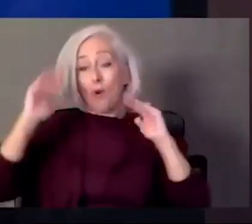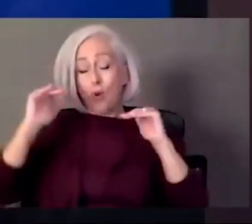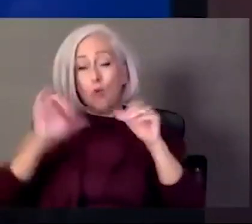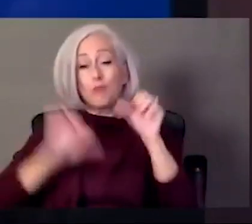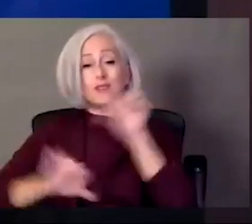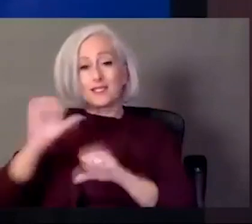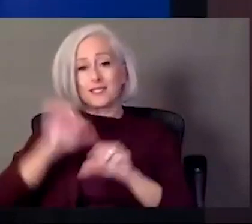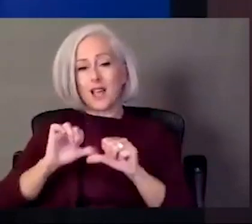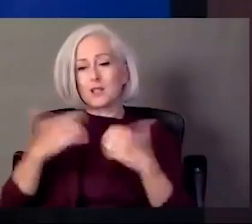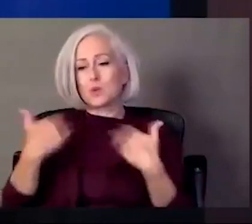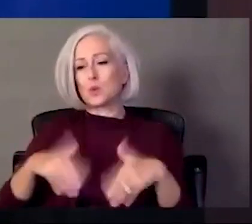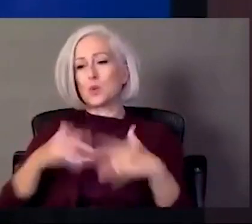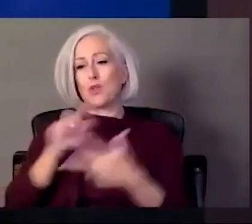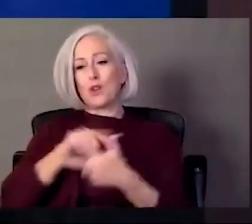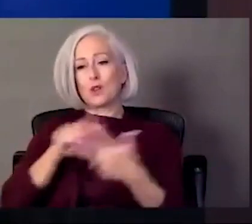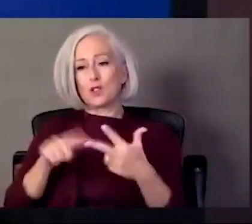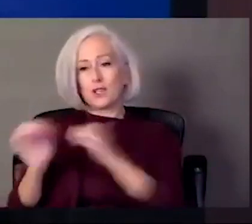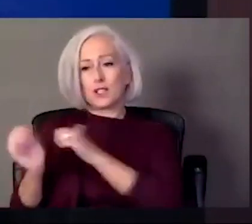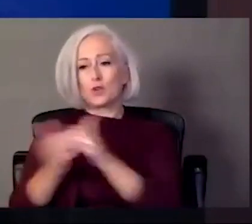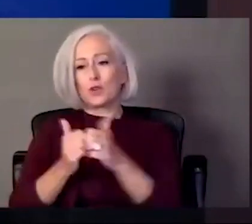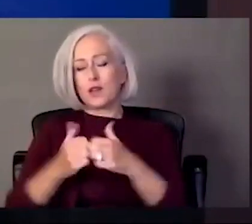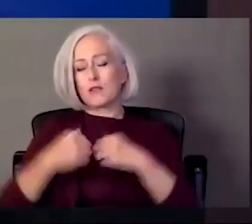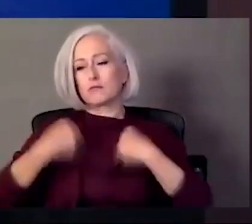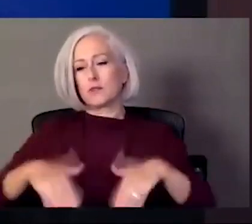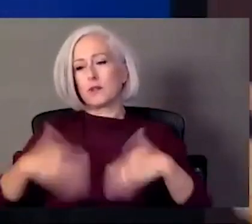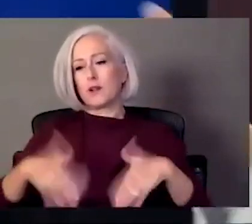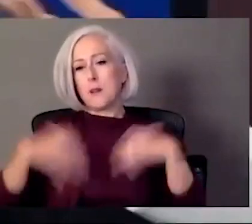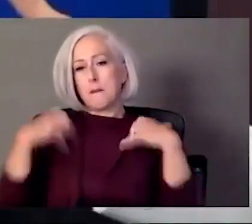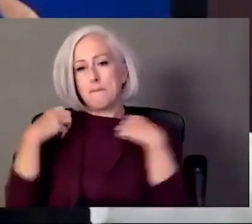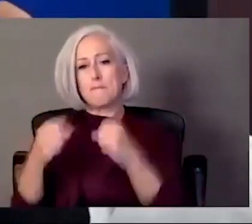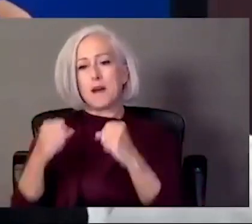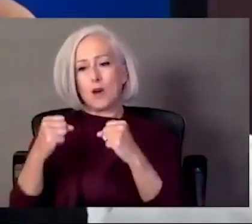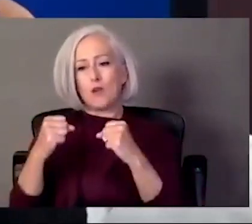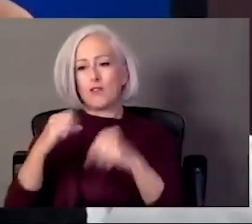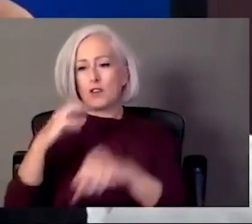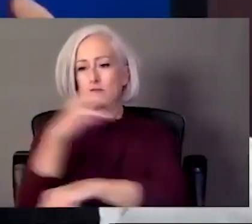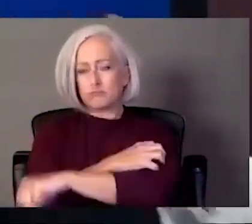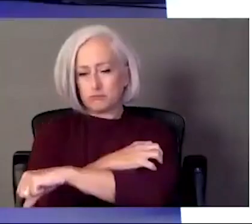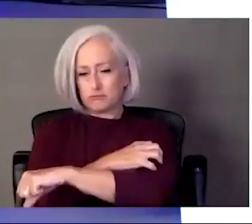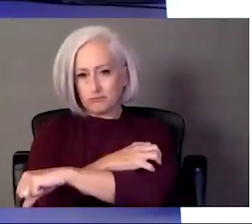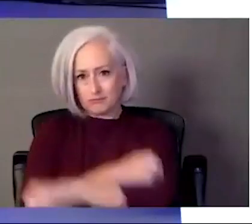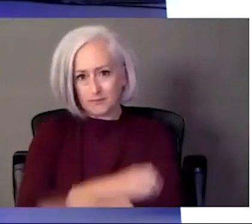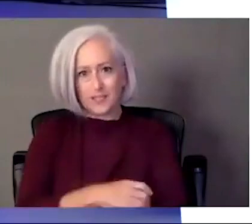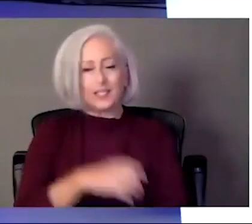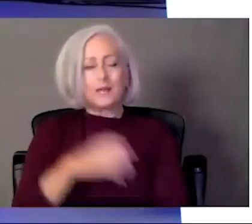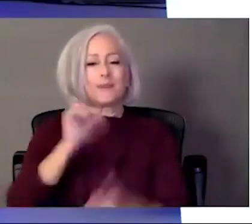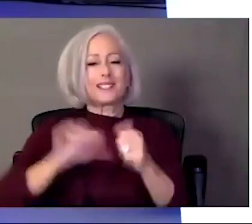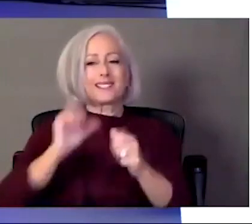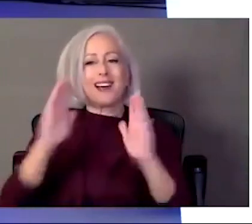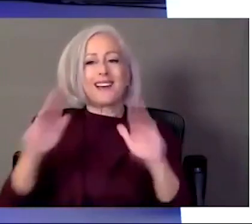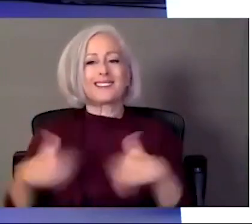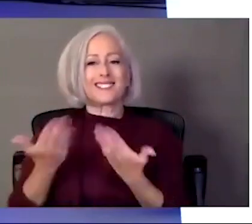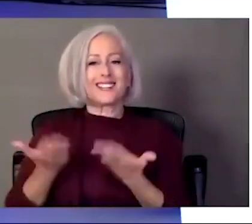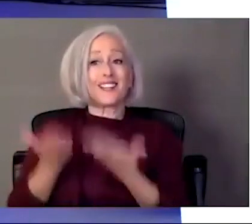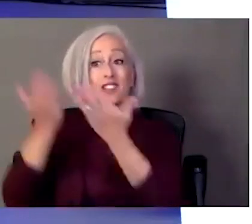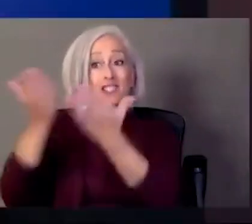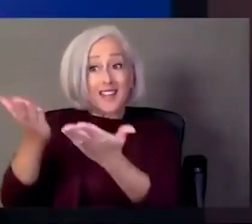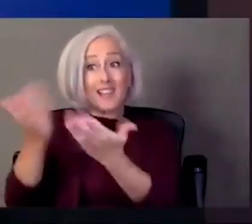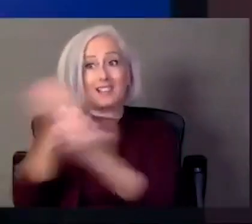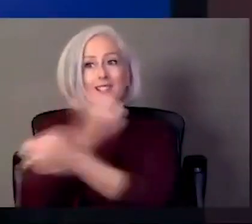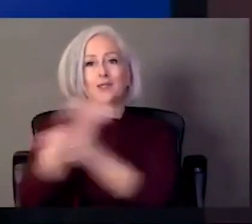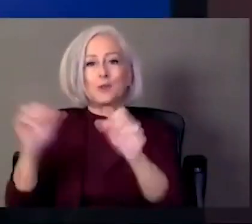powerful. But at some point, science delivers that to save someone's life. Yes. And of course, I want to draw the